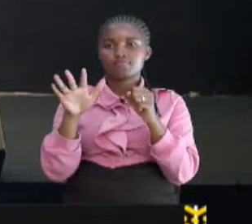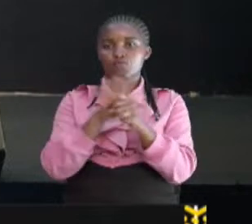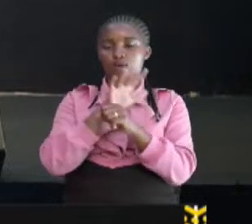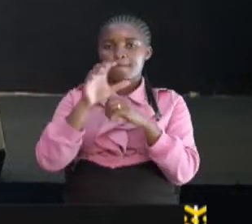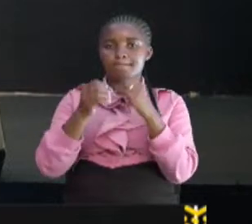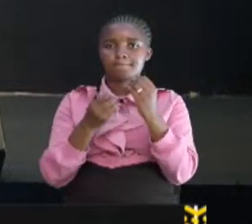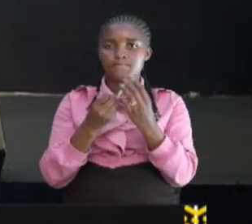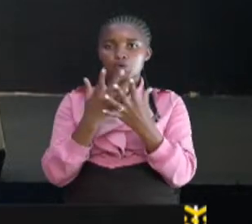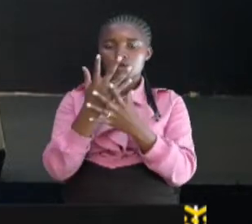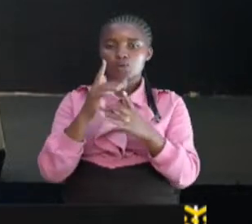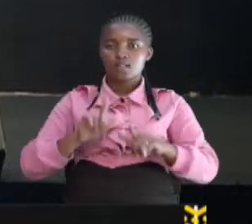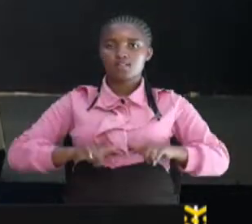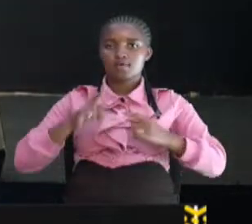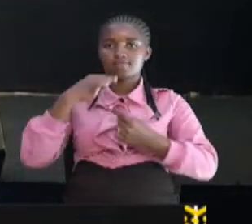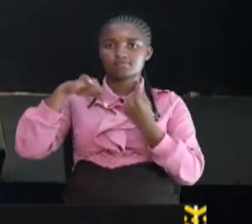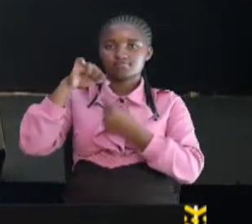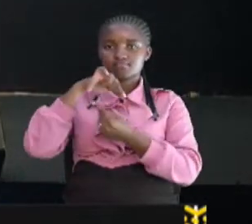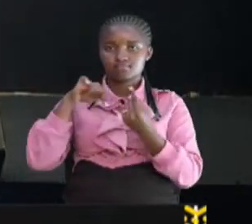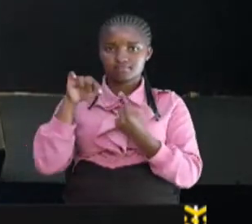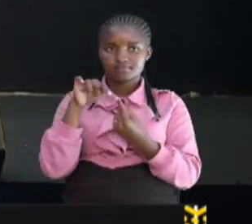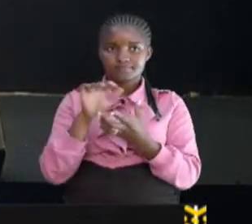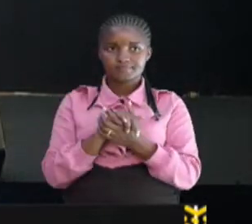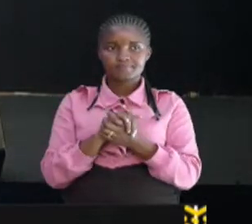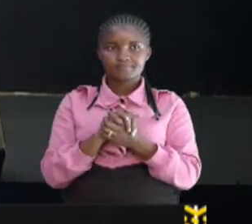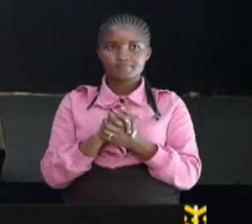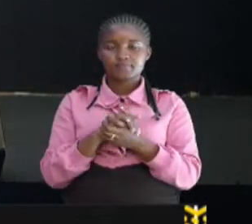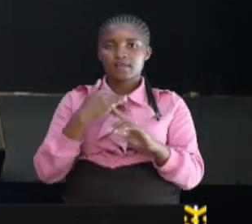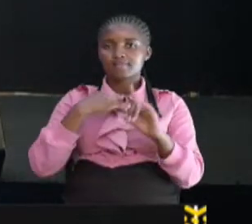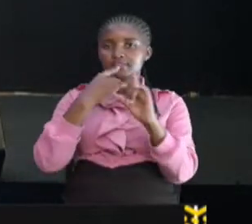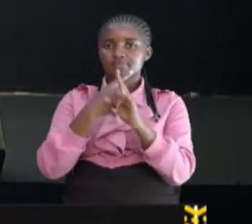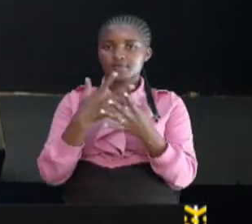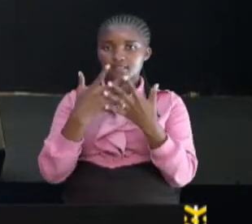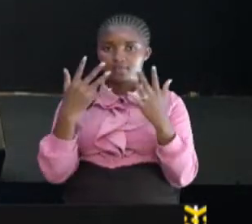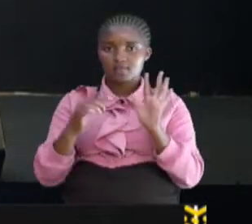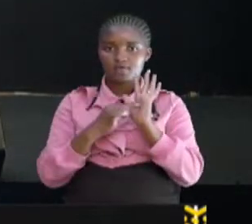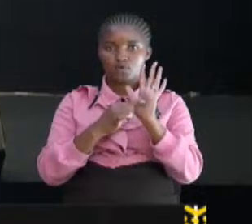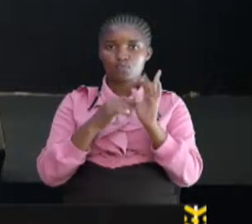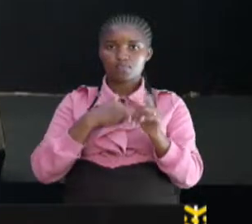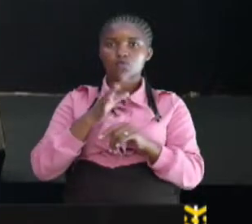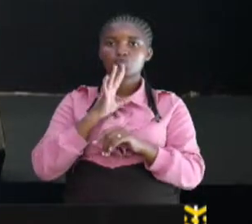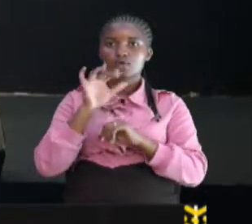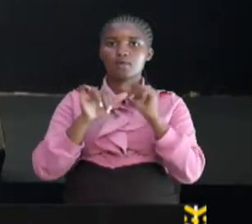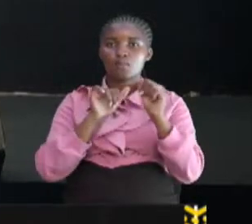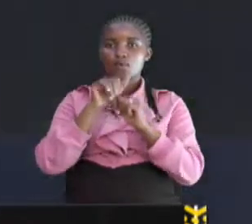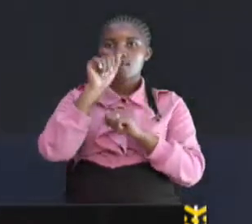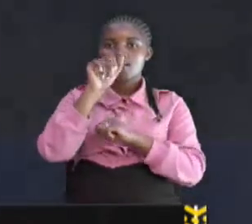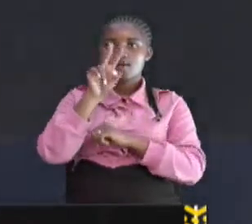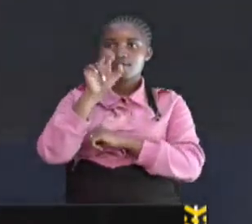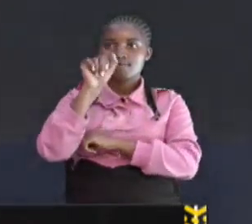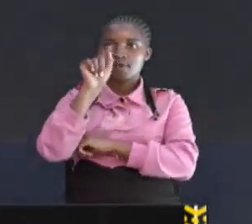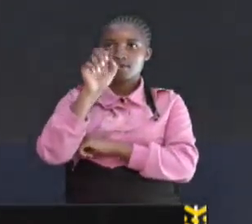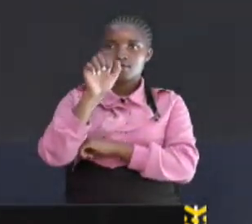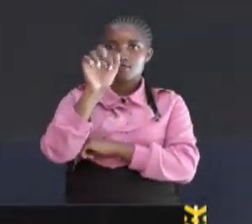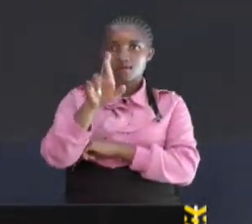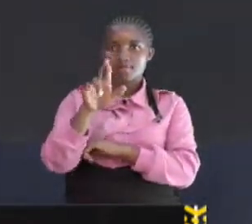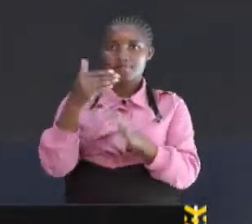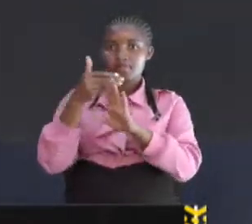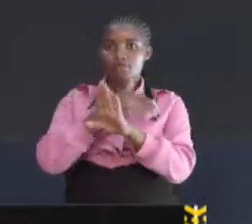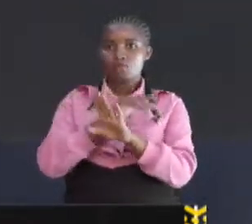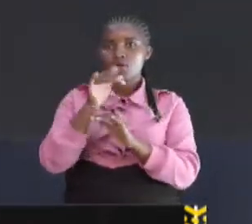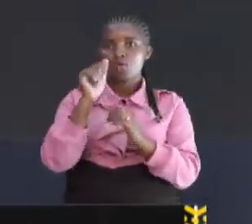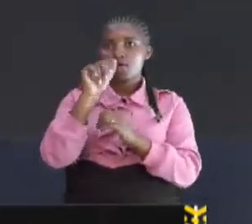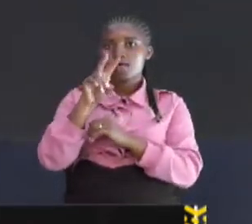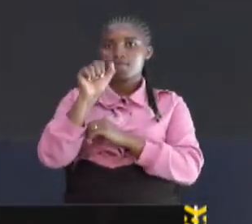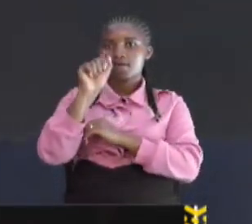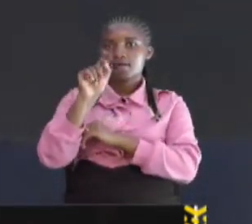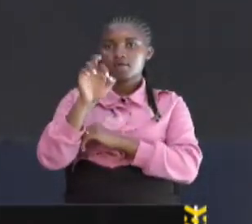There are different strategies to this, actually. For example, I was speaking about the, Avatar The Last Airbender earlier. So what they did,